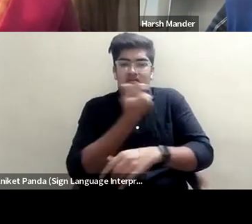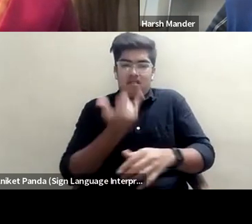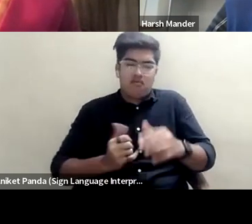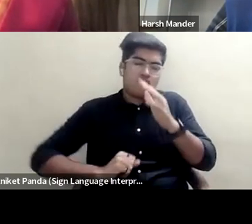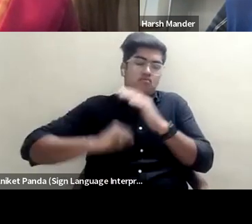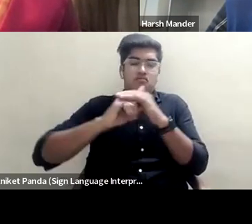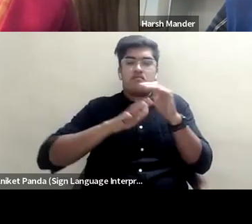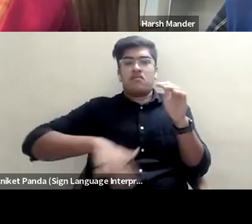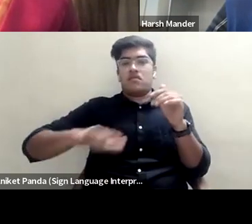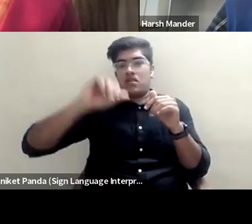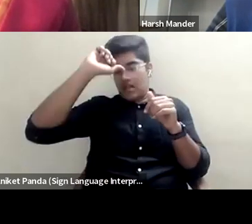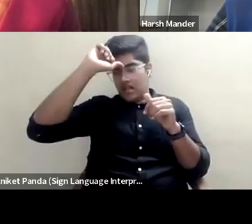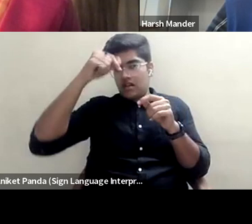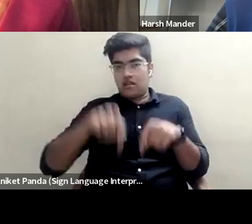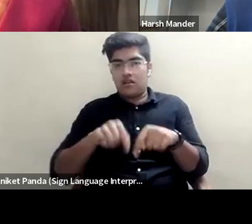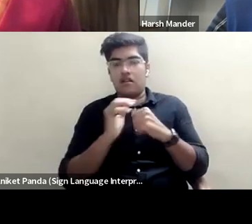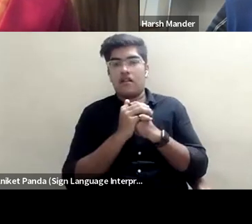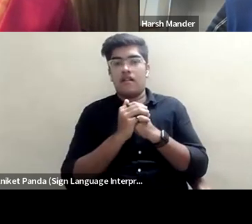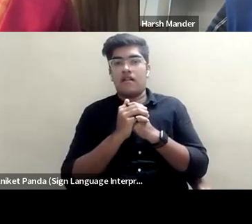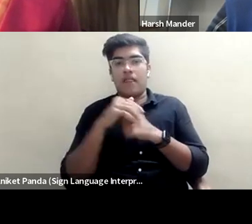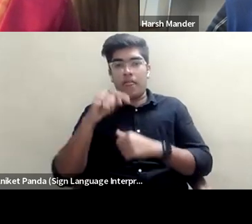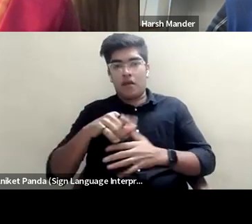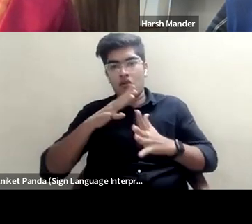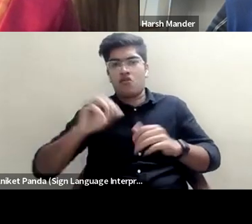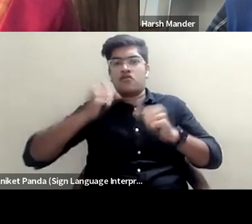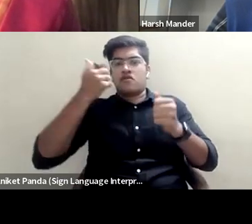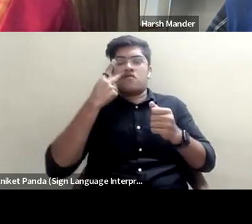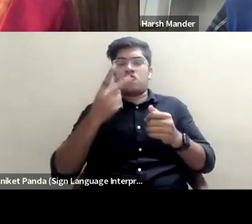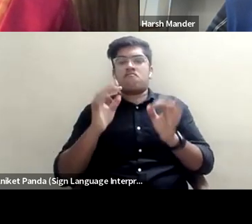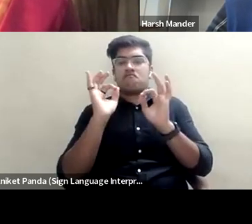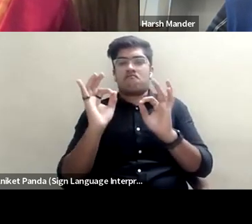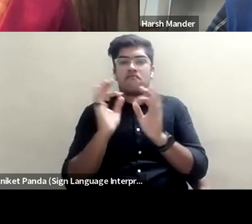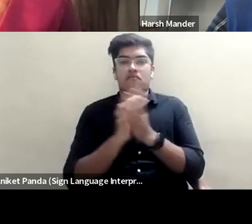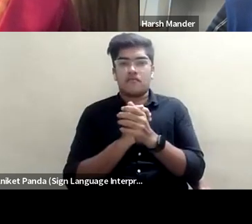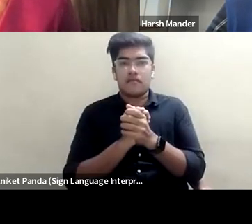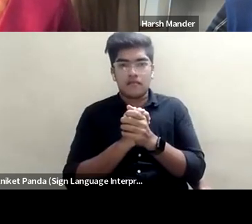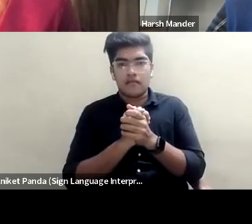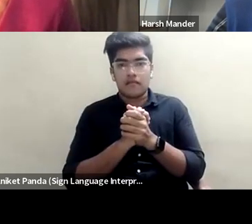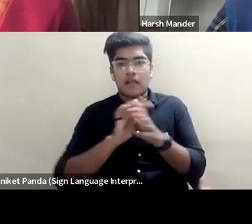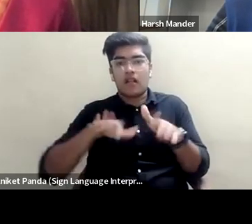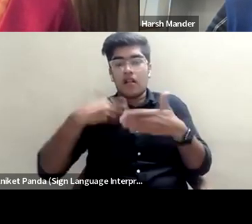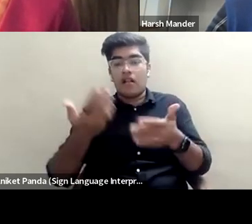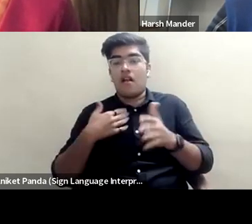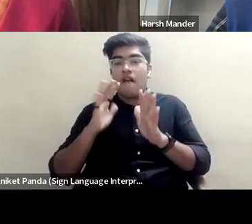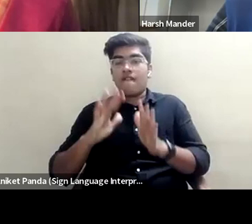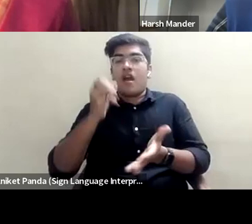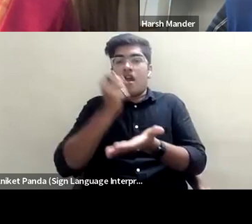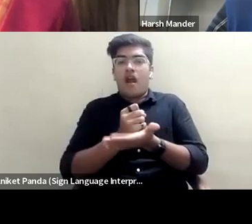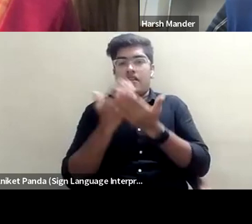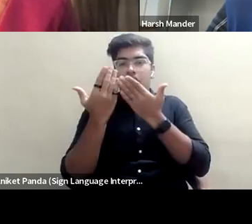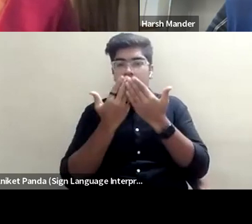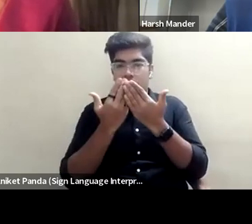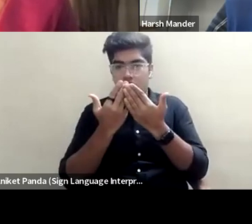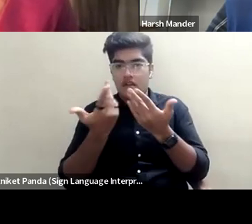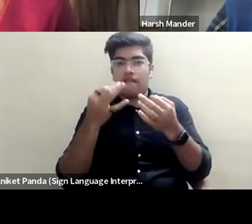our country. It is a great success story. And then we have this right to education,